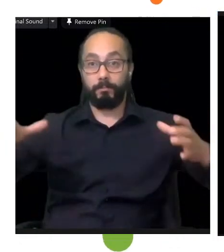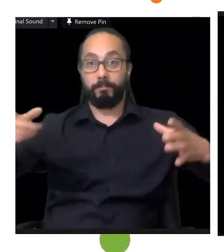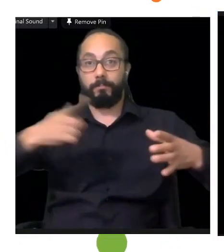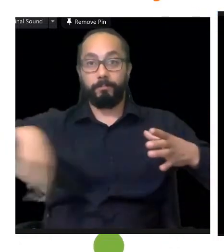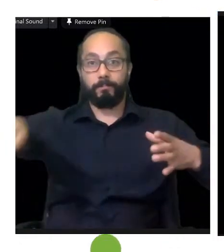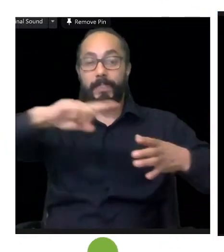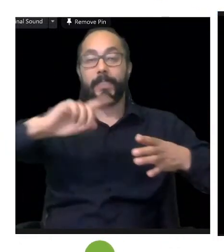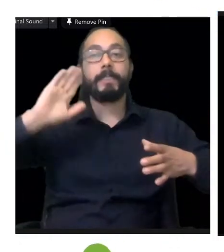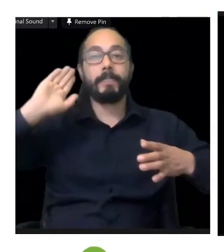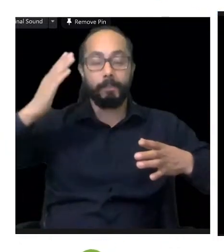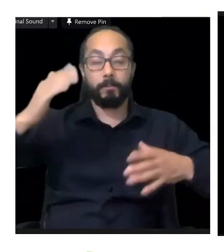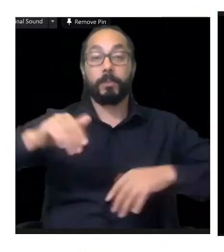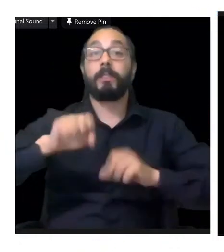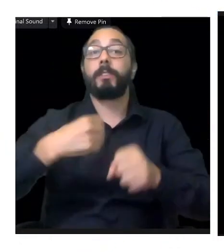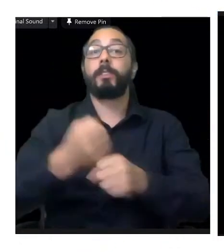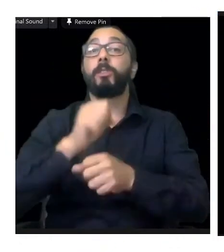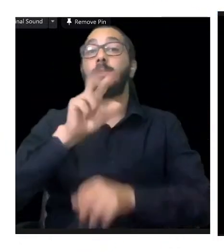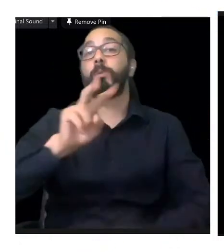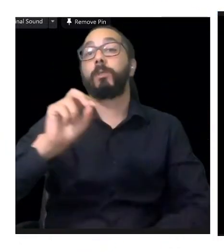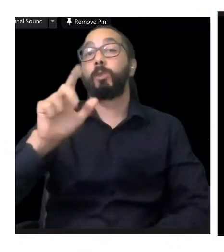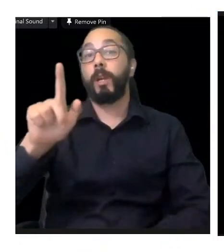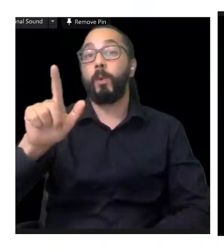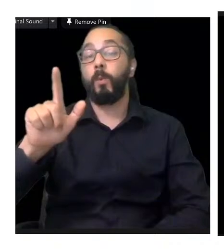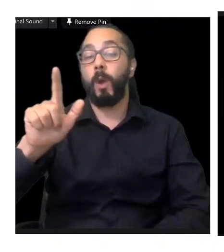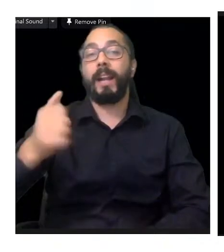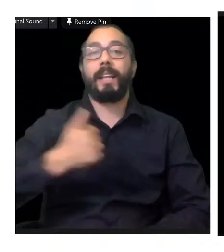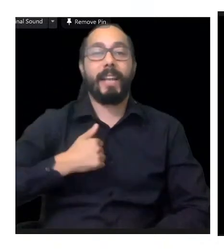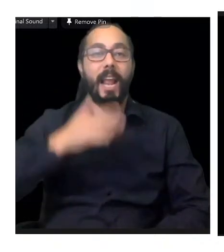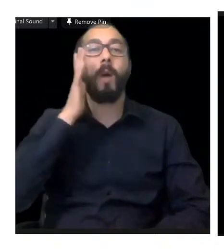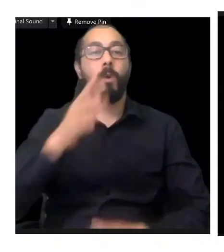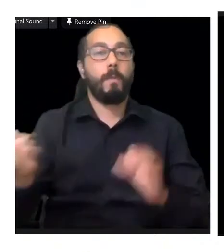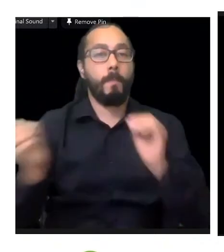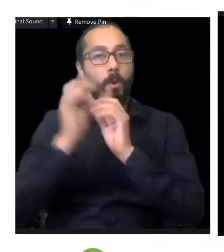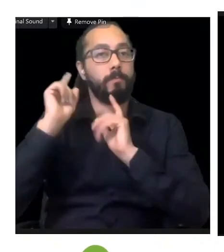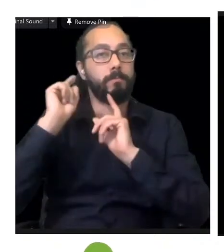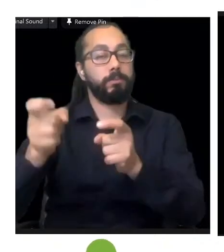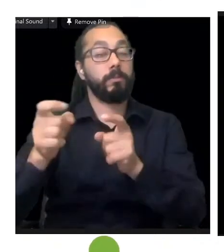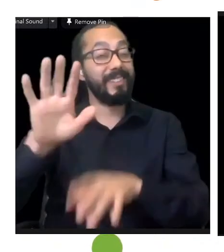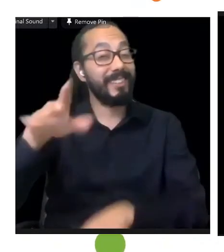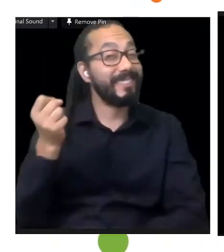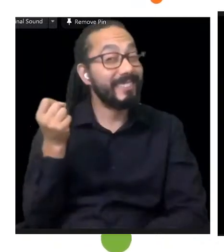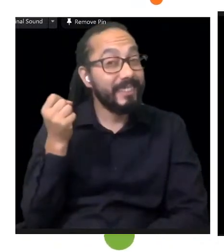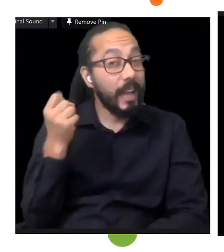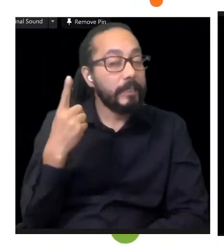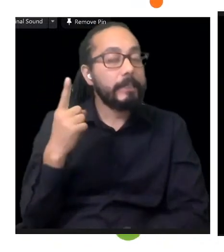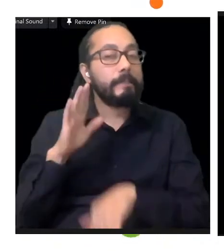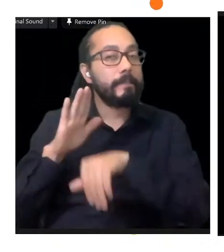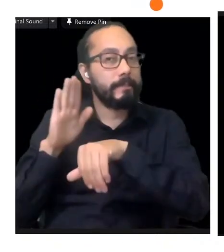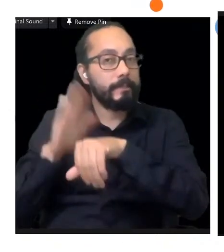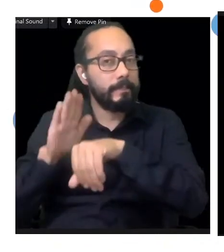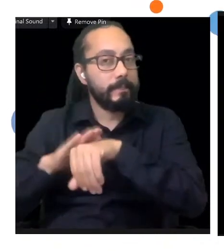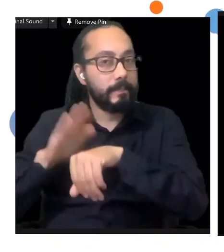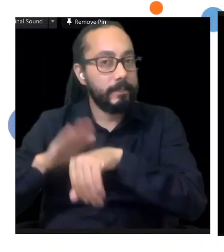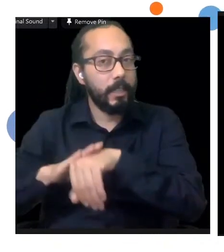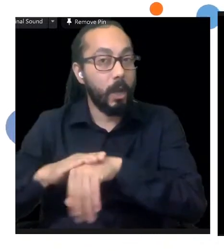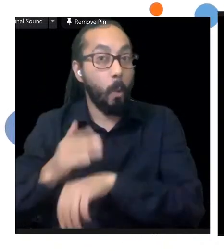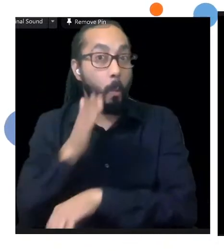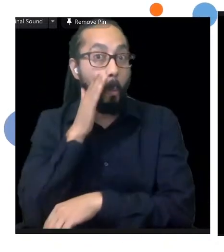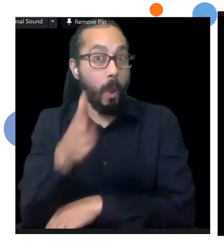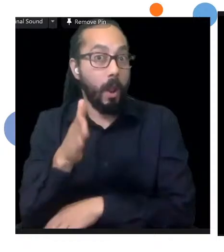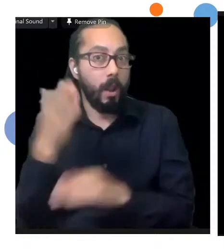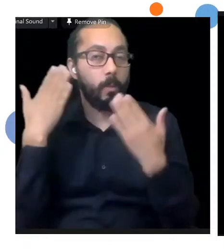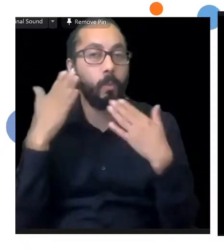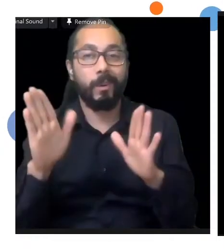in 2021, but we need to put a big asterisk beside that. First of all, we don't know what the state of